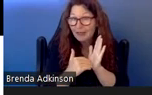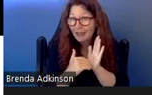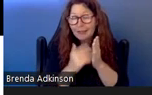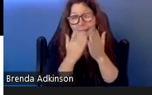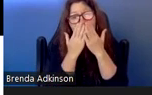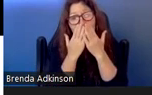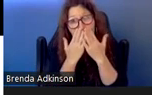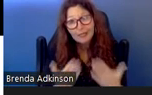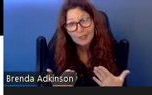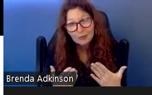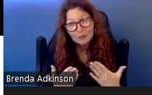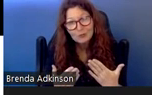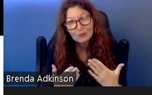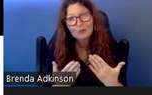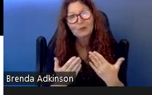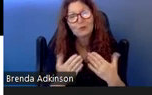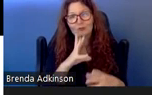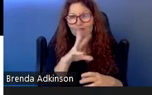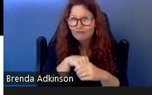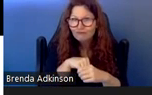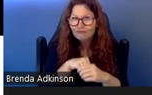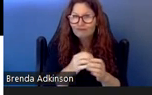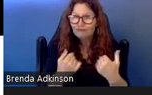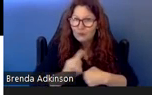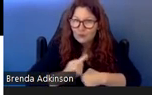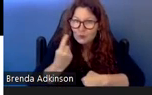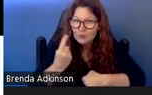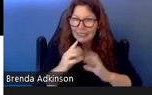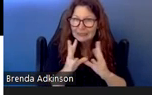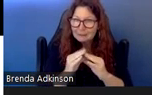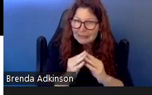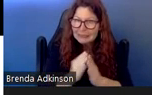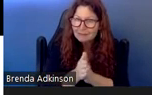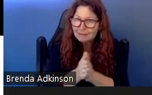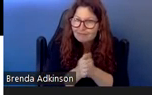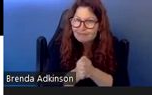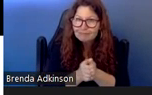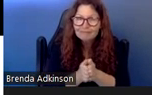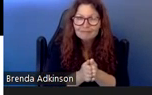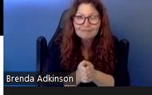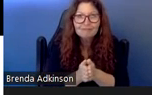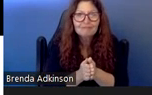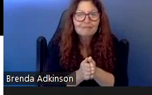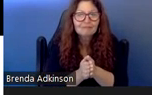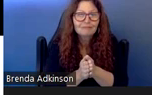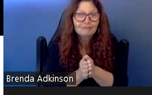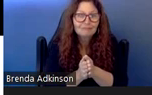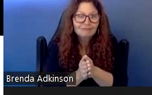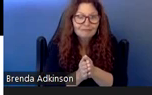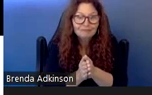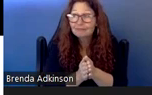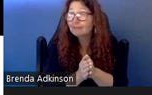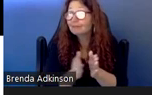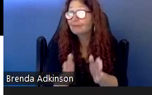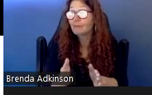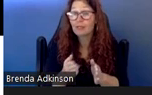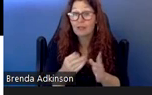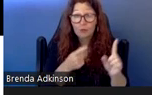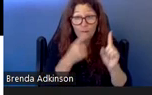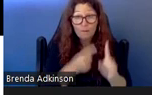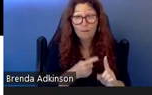thank you for your participation today. And just wanted to say that our purpose for